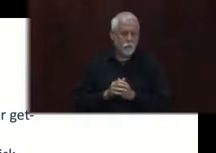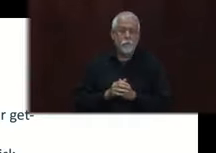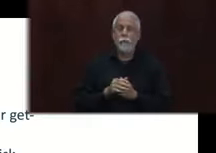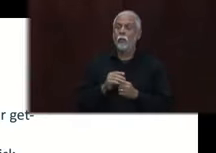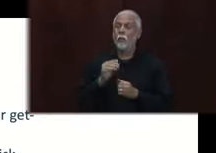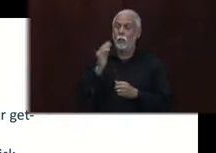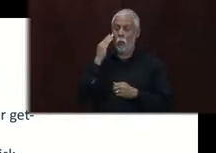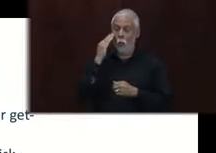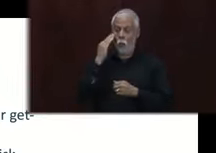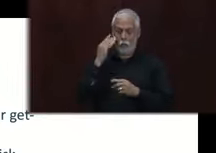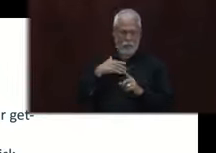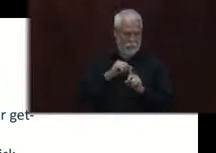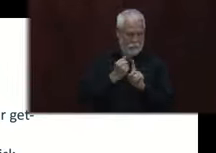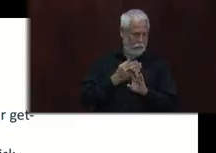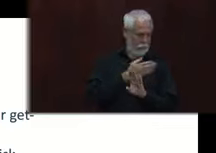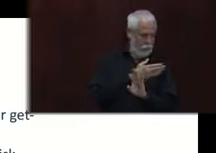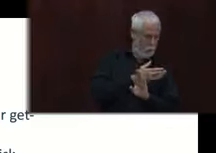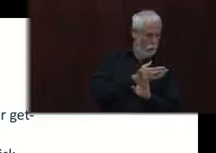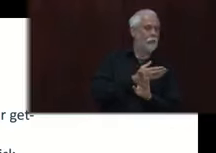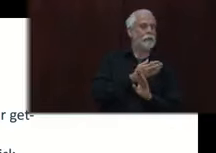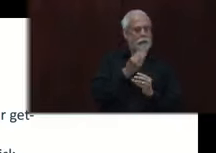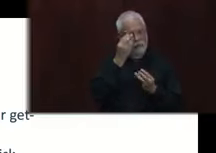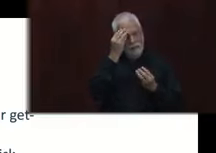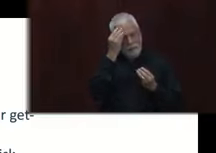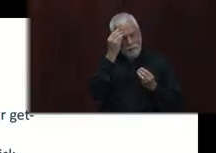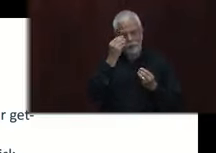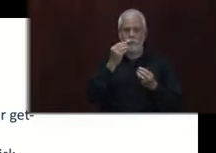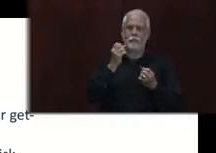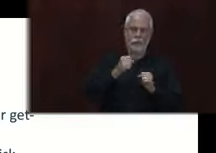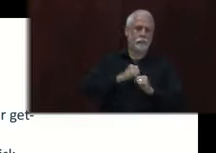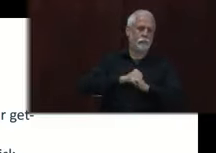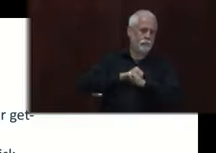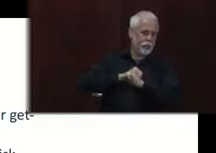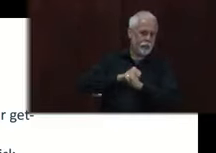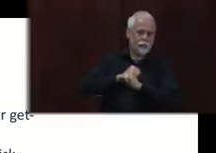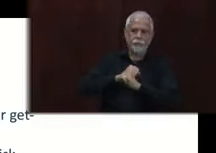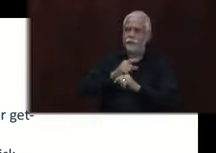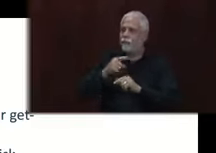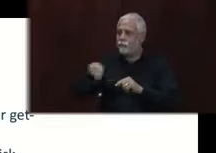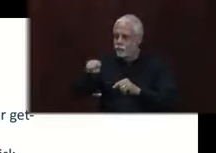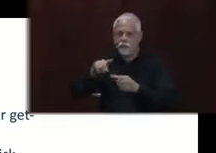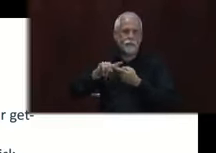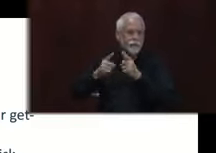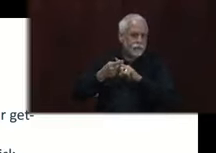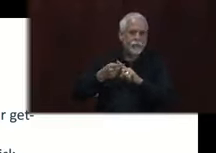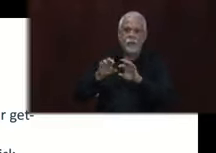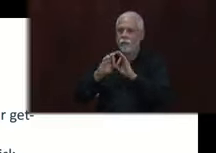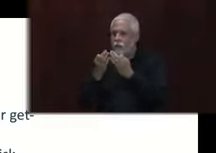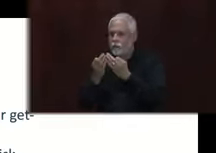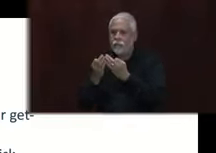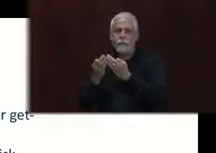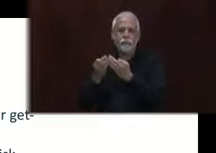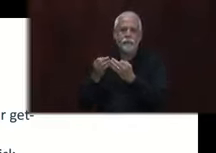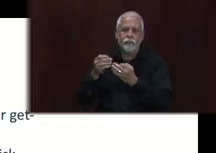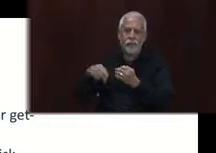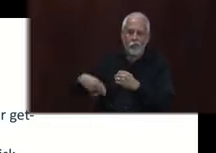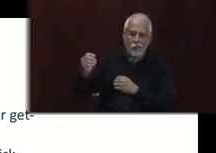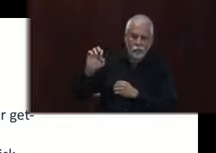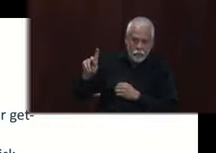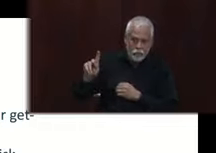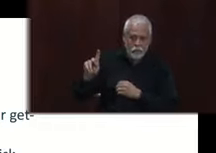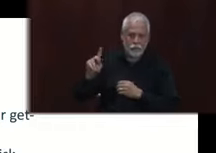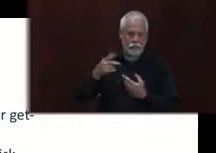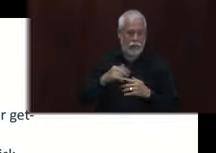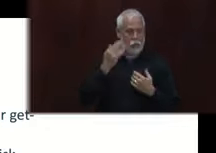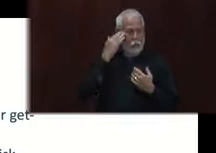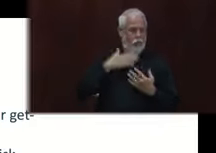Knowing your status ahead of time may mean that you can protect your members, the members of your family who are at highest risk for